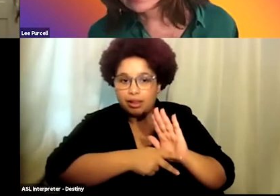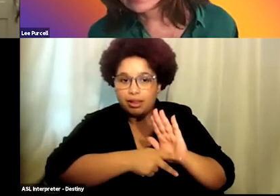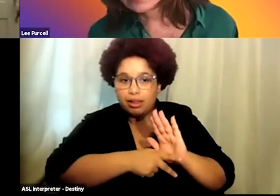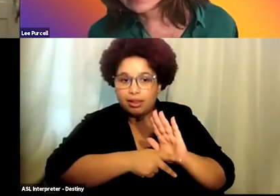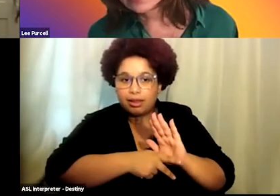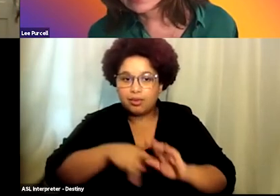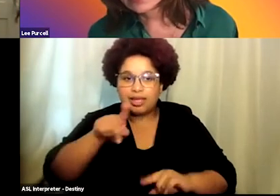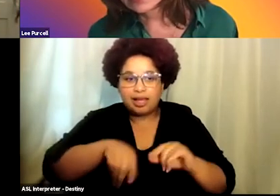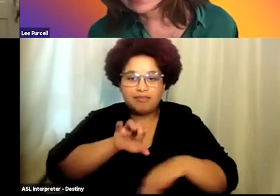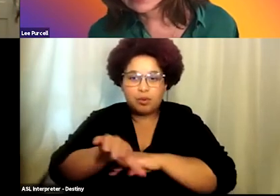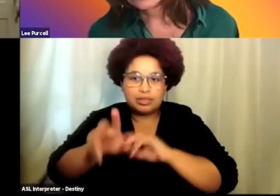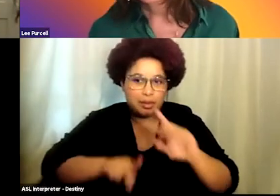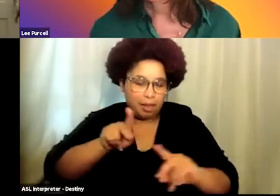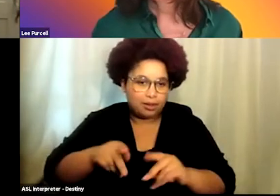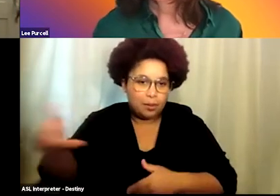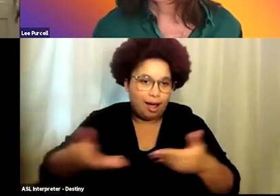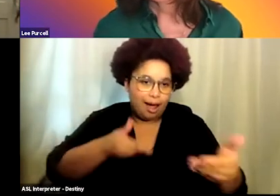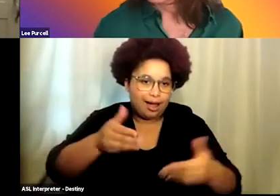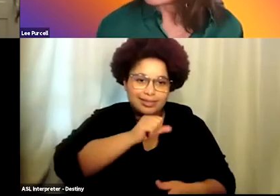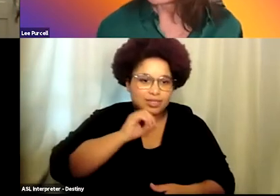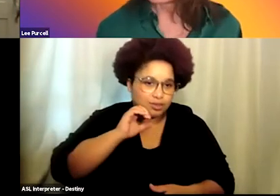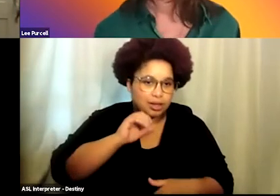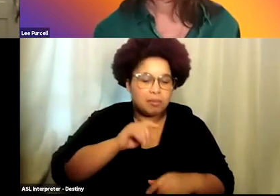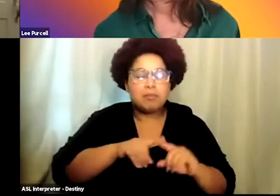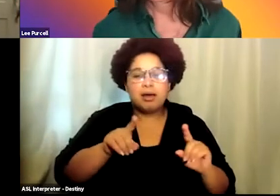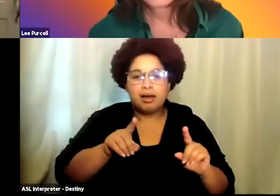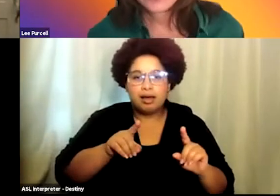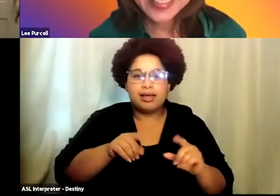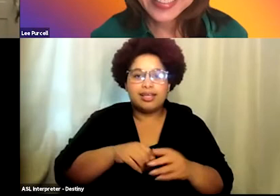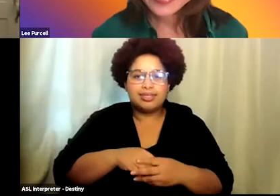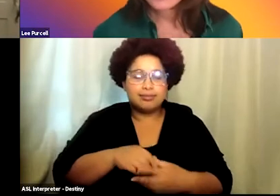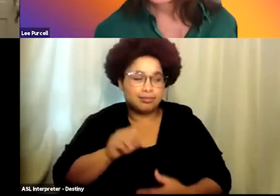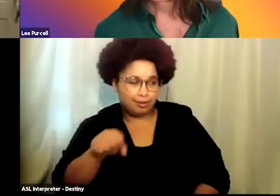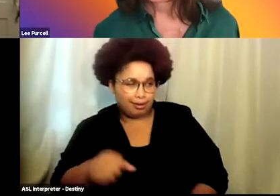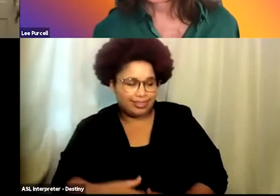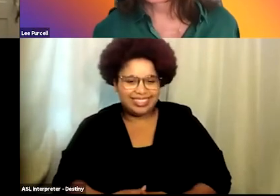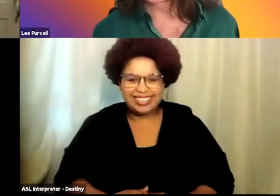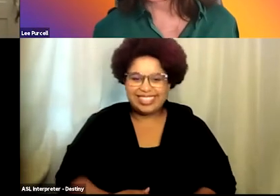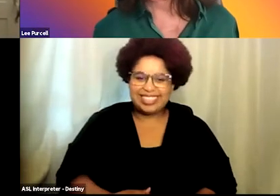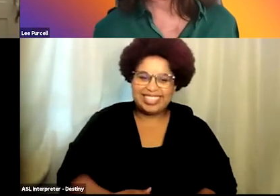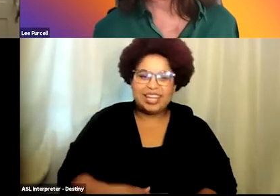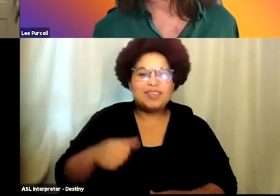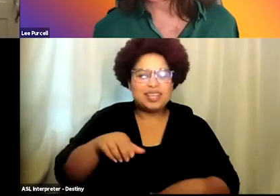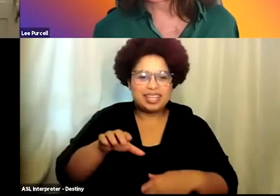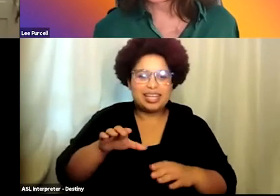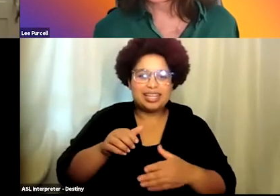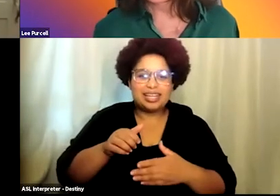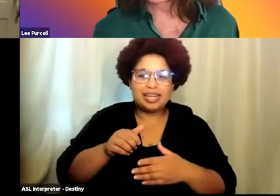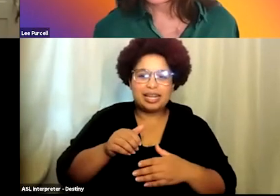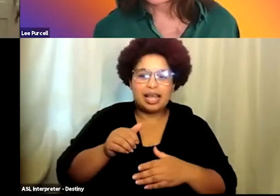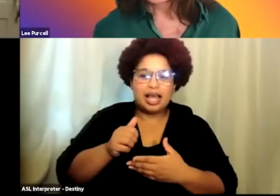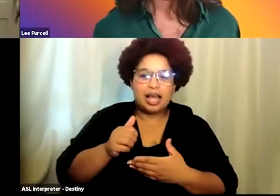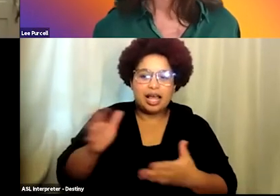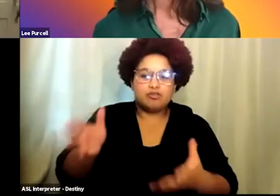can't force people to hire seniors, but Yeah, we we can. can be very forceful to give them opportunity